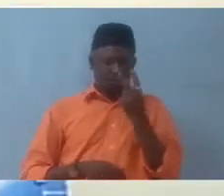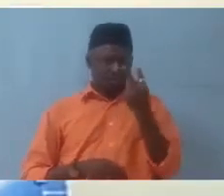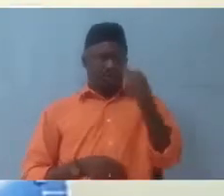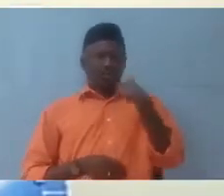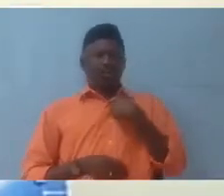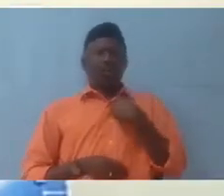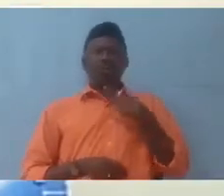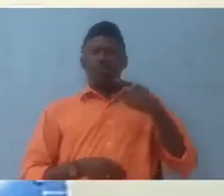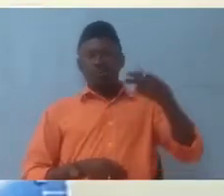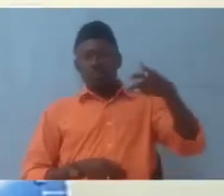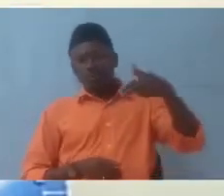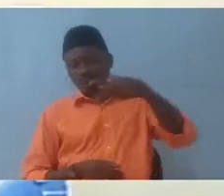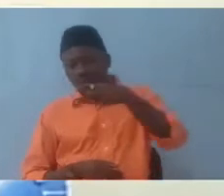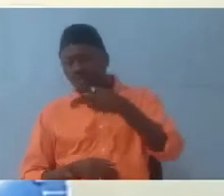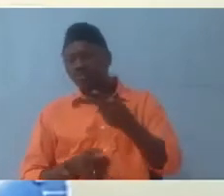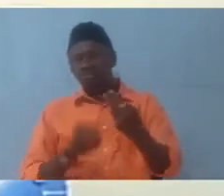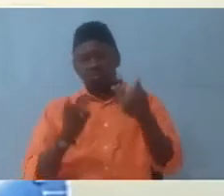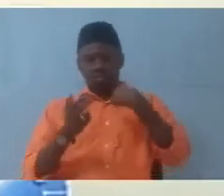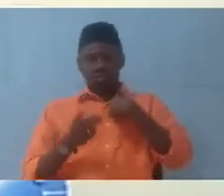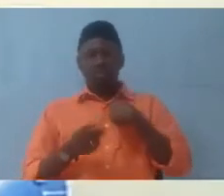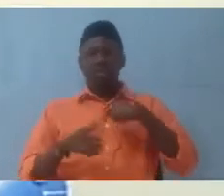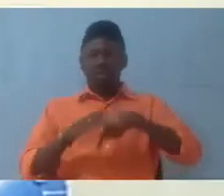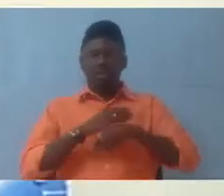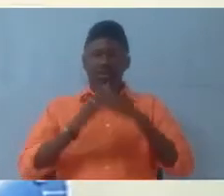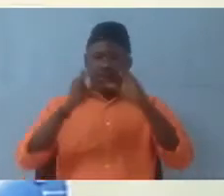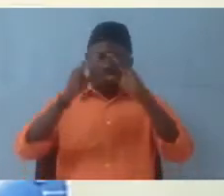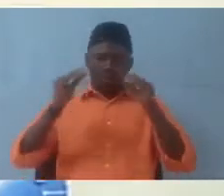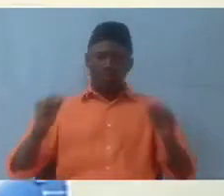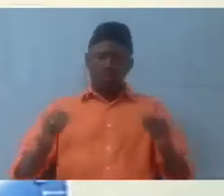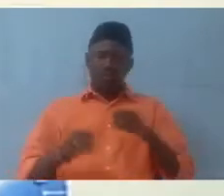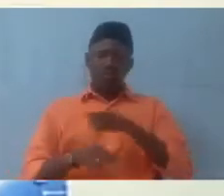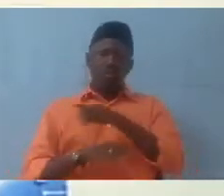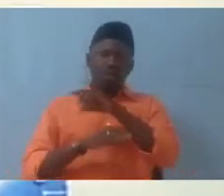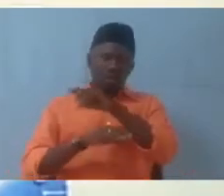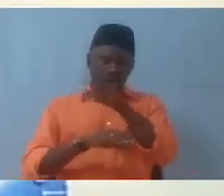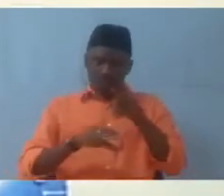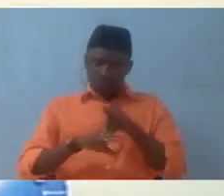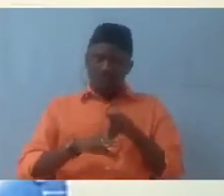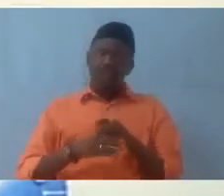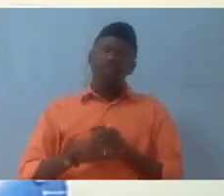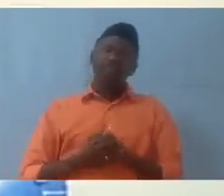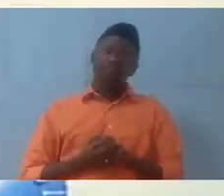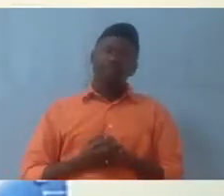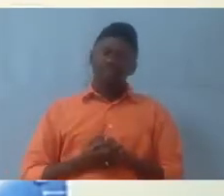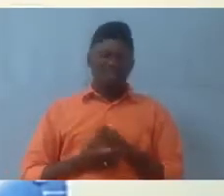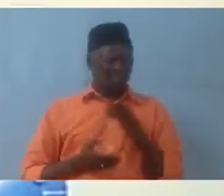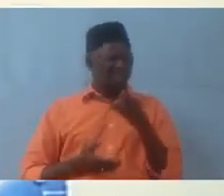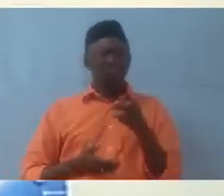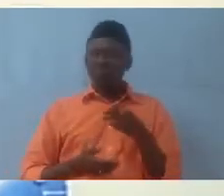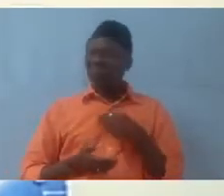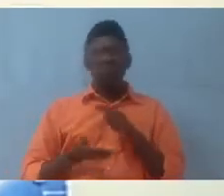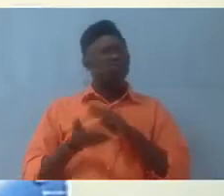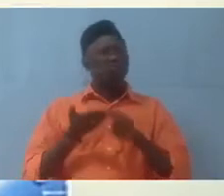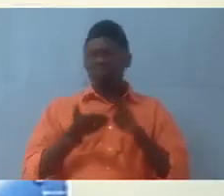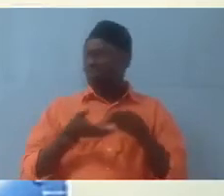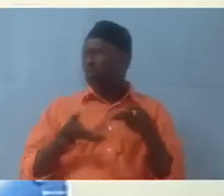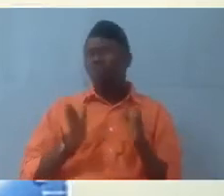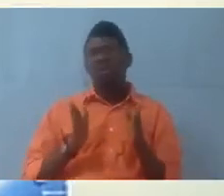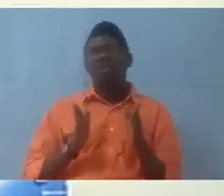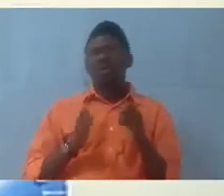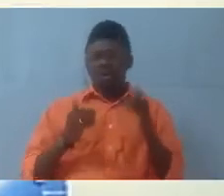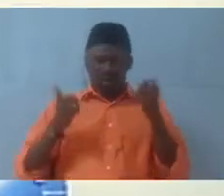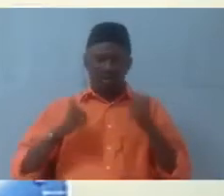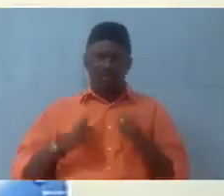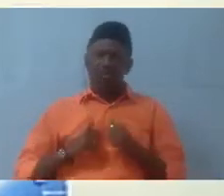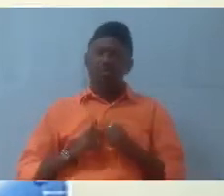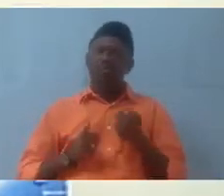dox da di ñew ci man. That was very normal to do. Lo nak lu faral di am la, because as the